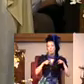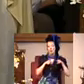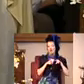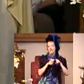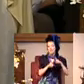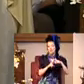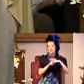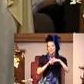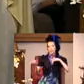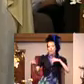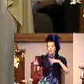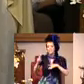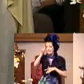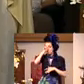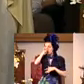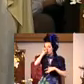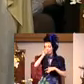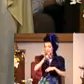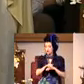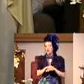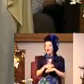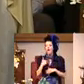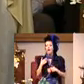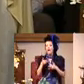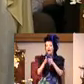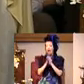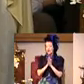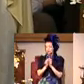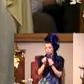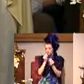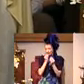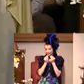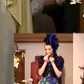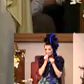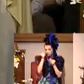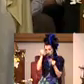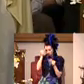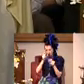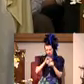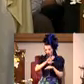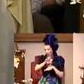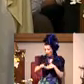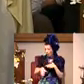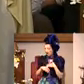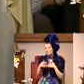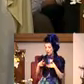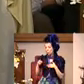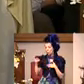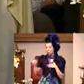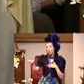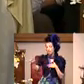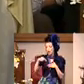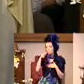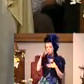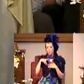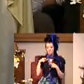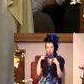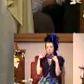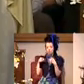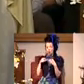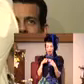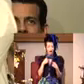And I ask that you eat of this in remembrance of all that they gave and all that I gave to